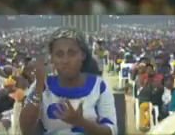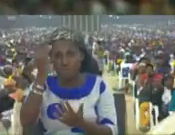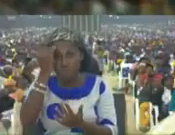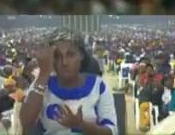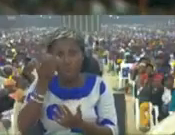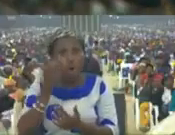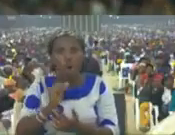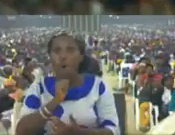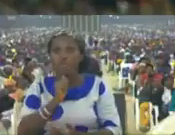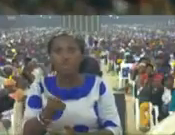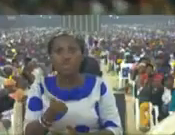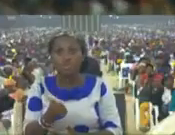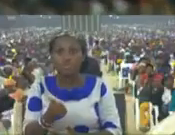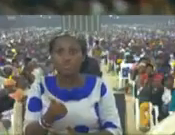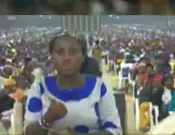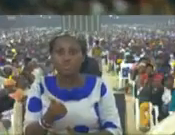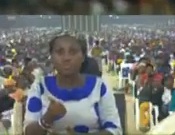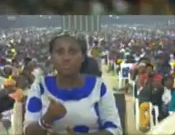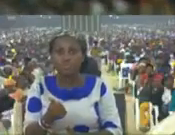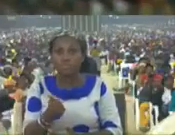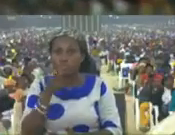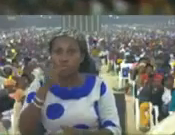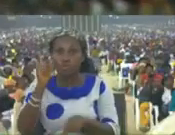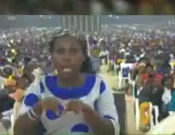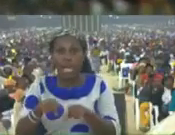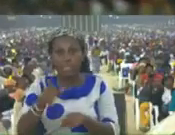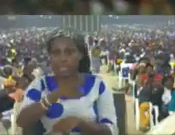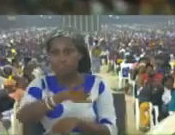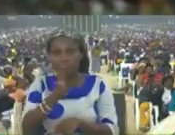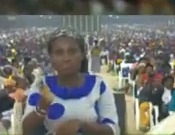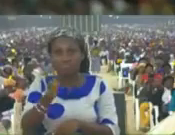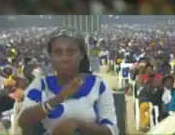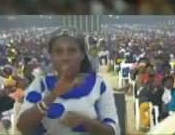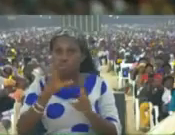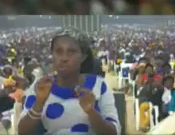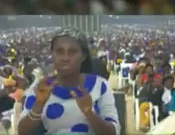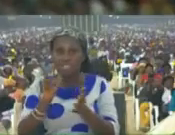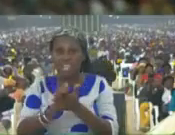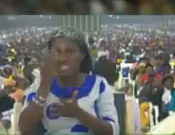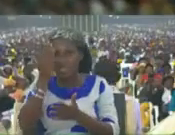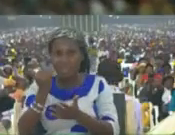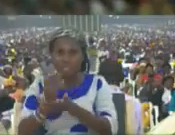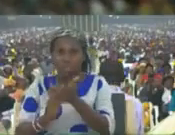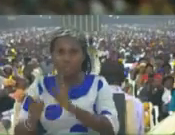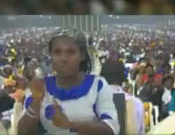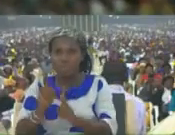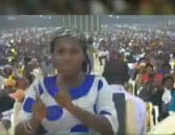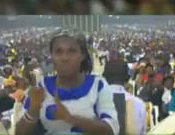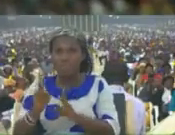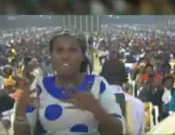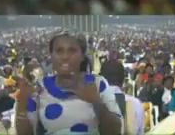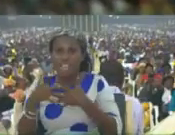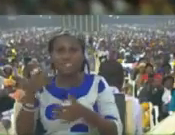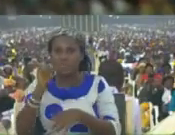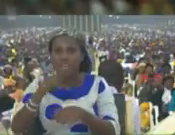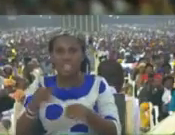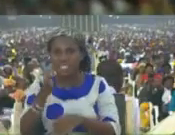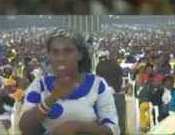There's no guesswork in mathematics. That's why some people fear it. You can't maneuver.